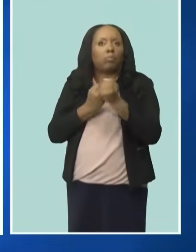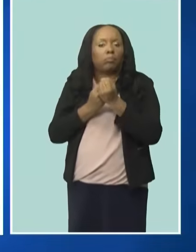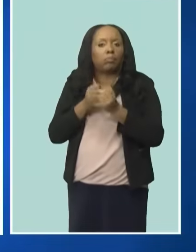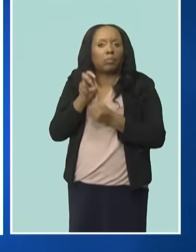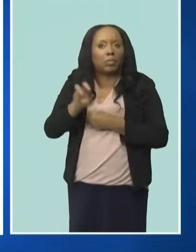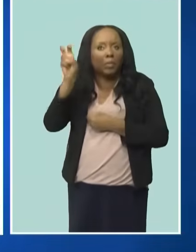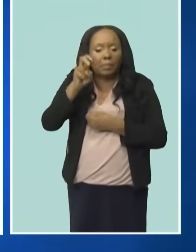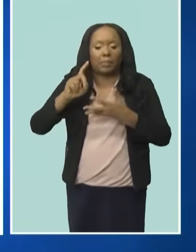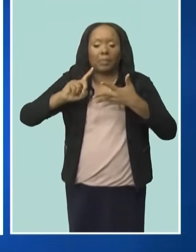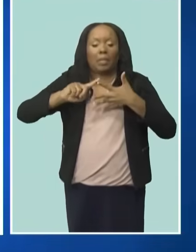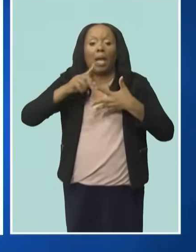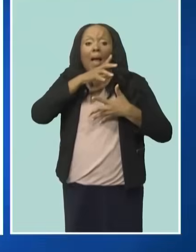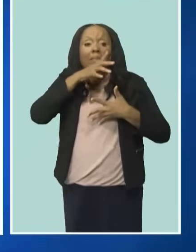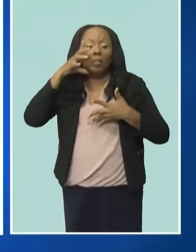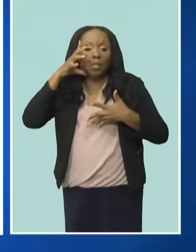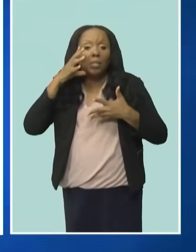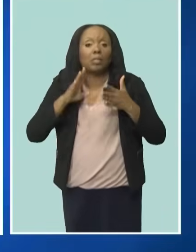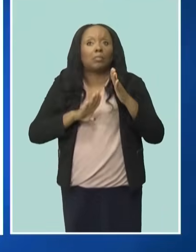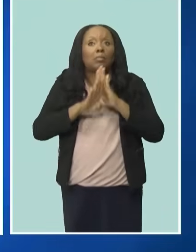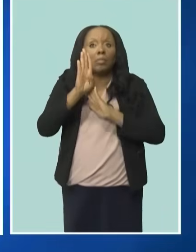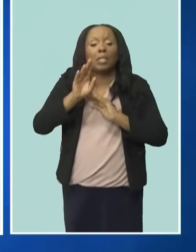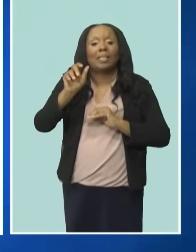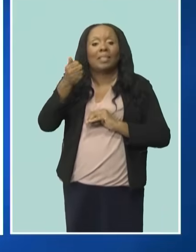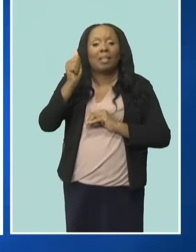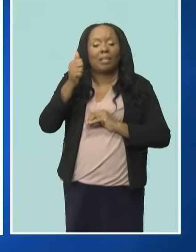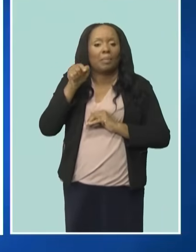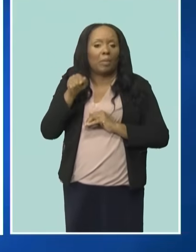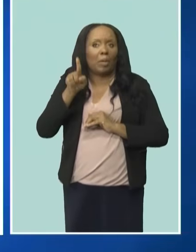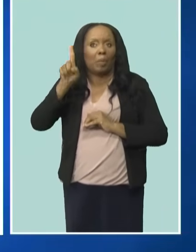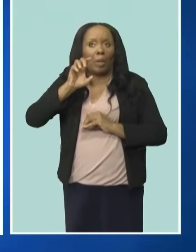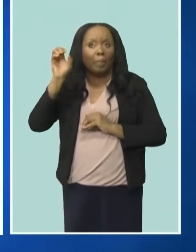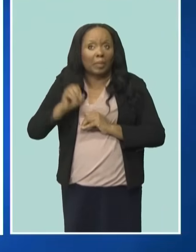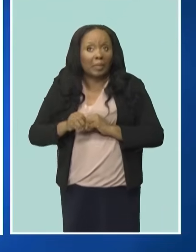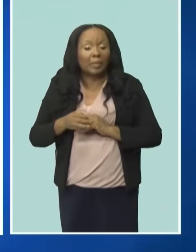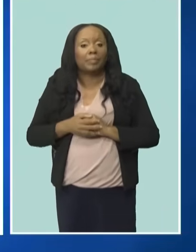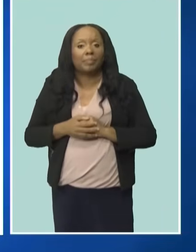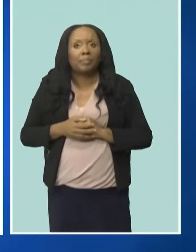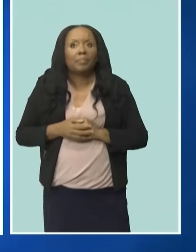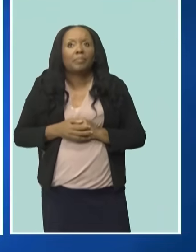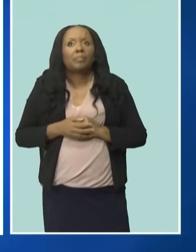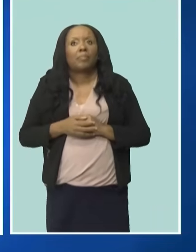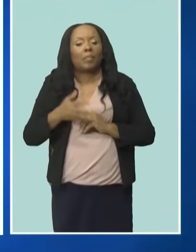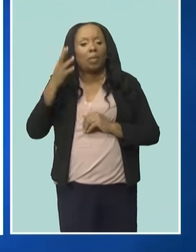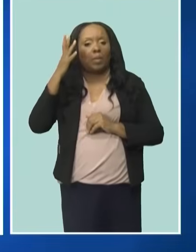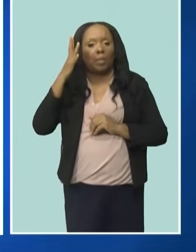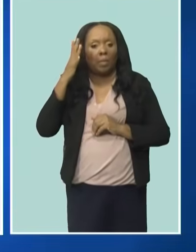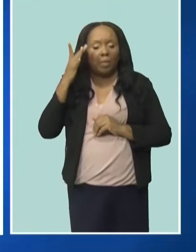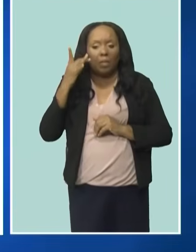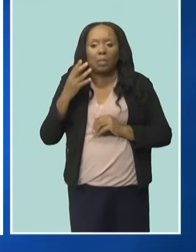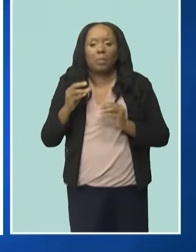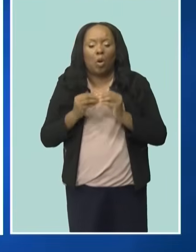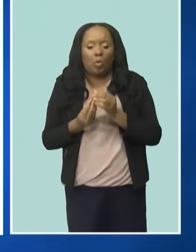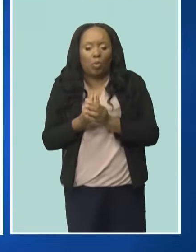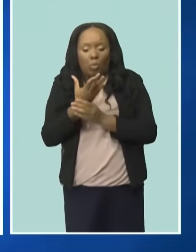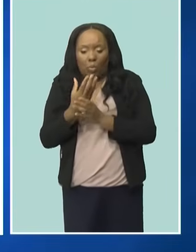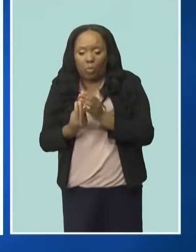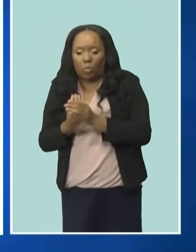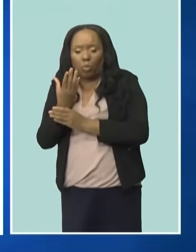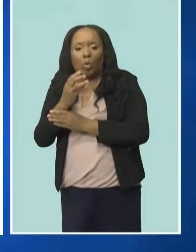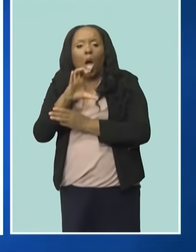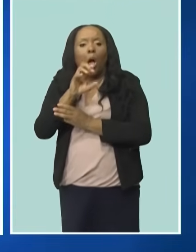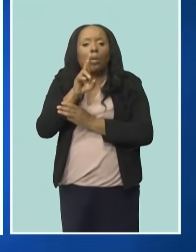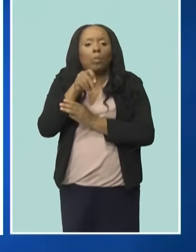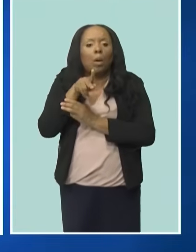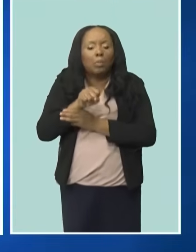In agriculture sector grew by 10.1%. And that's on the back of higher root crops, food and